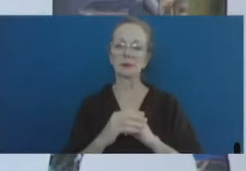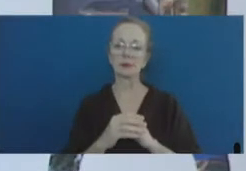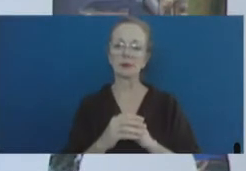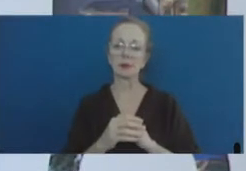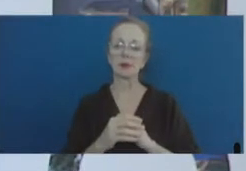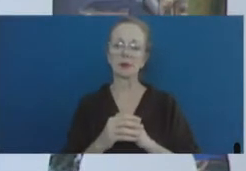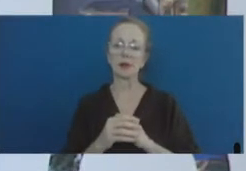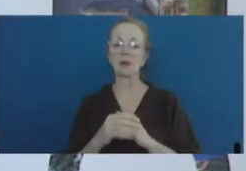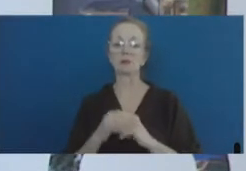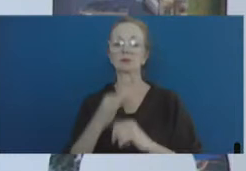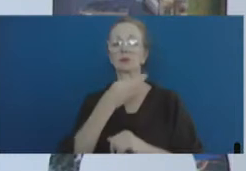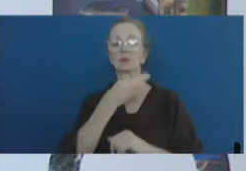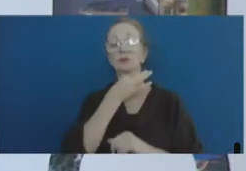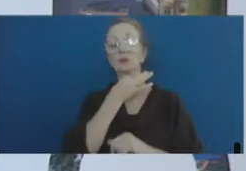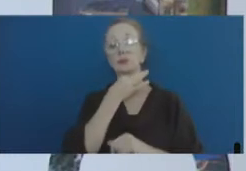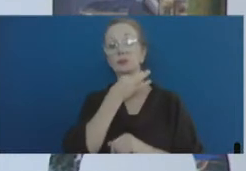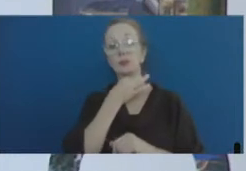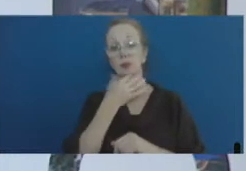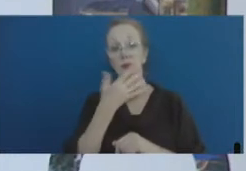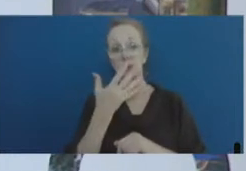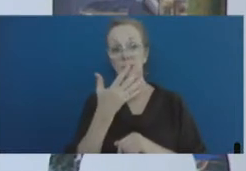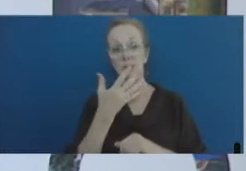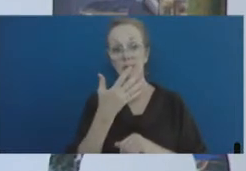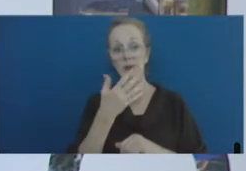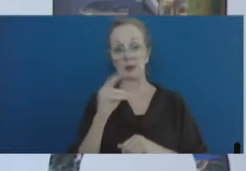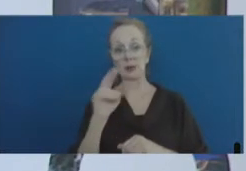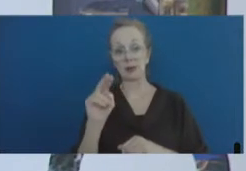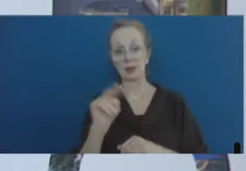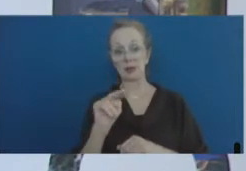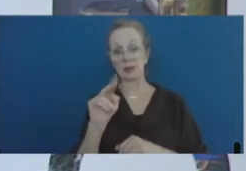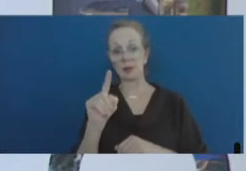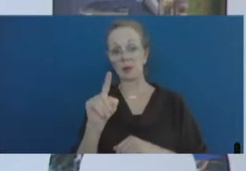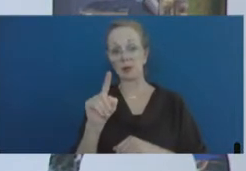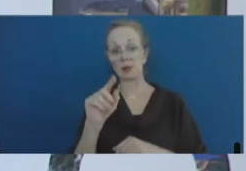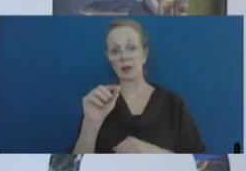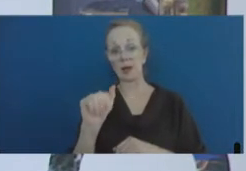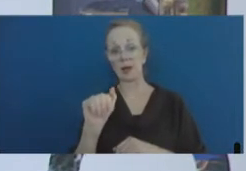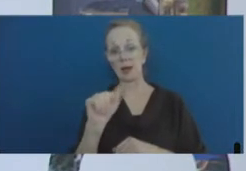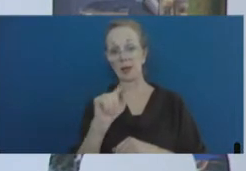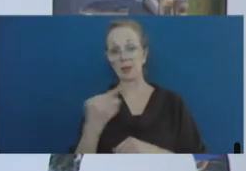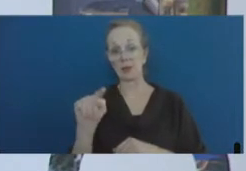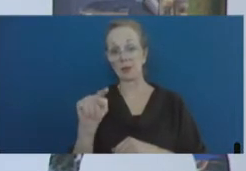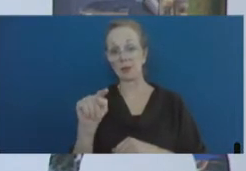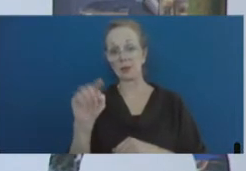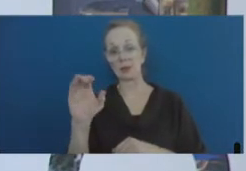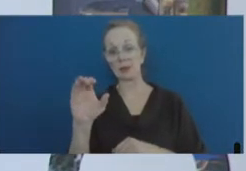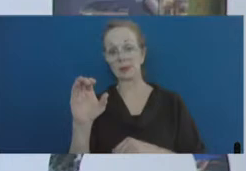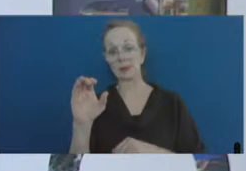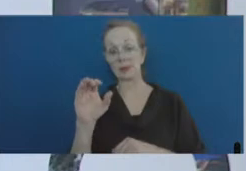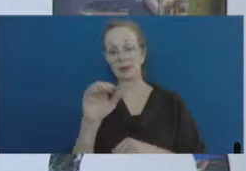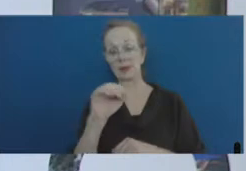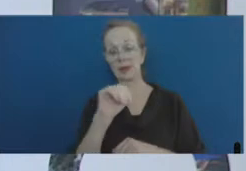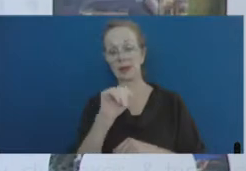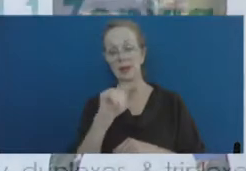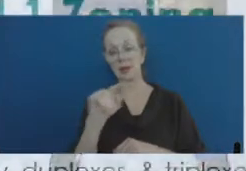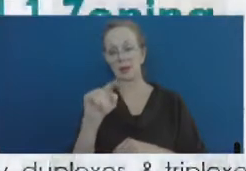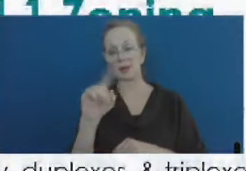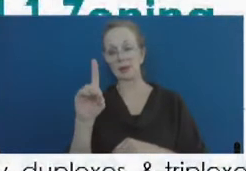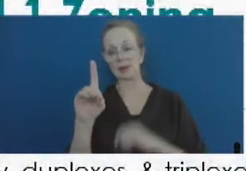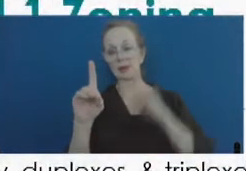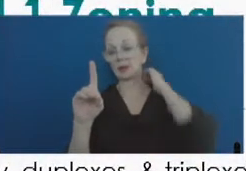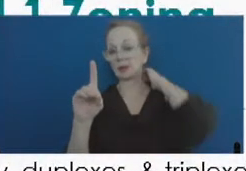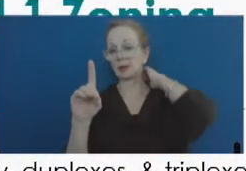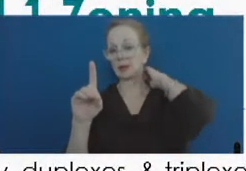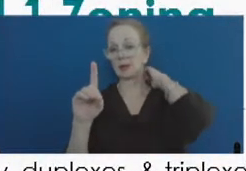I'm curious as to in N1A through C, or A through D, really, I see that you're recommending that we make